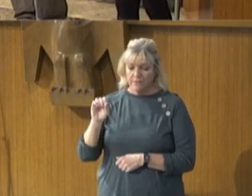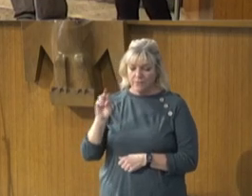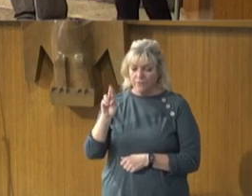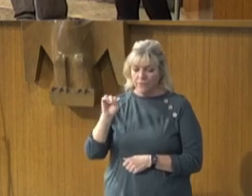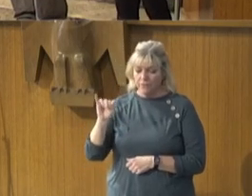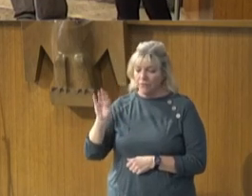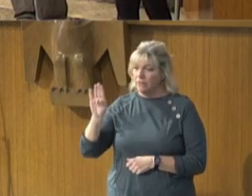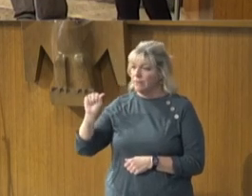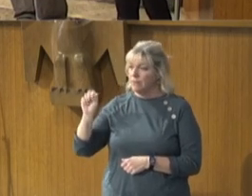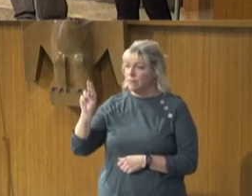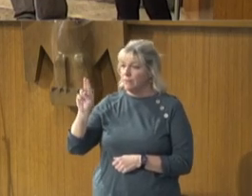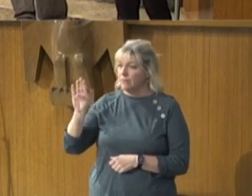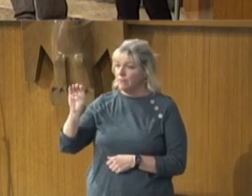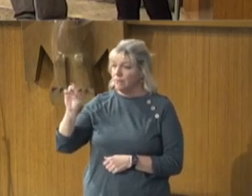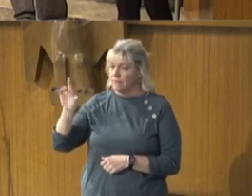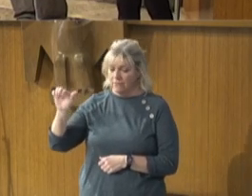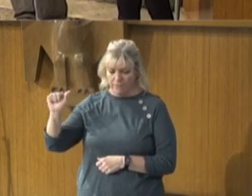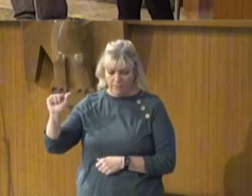Lori Barbera.